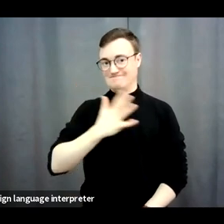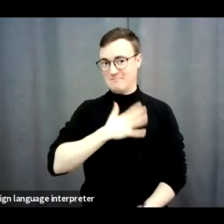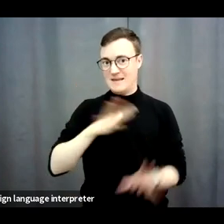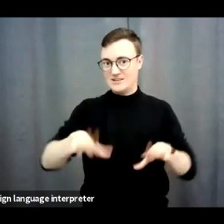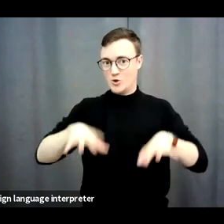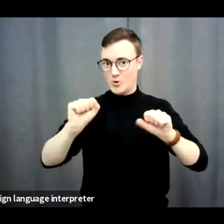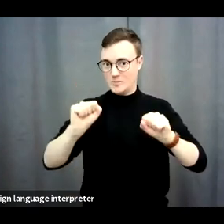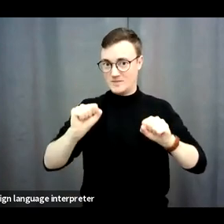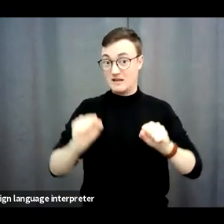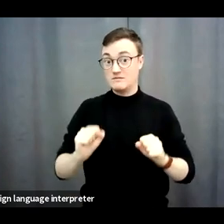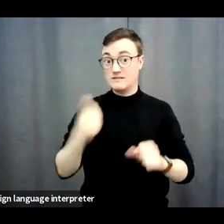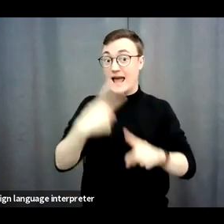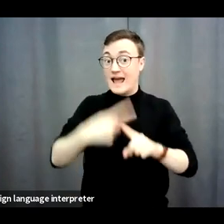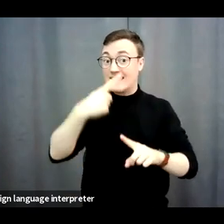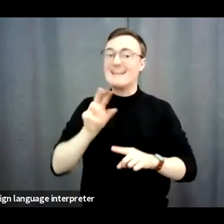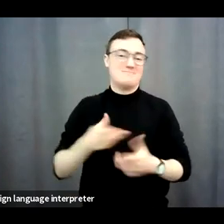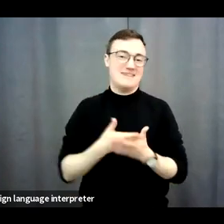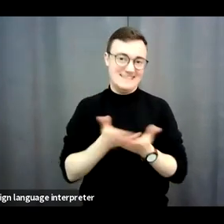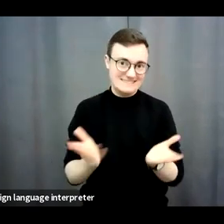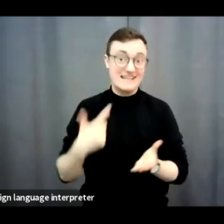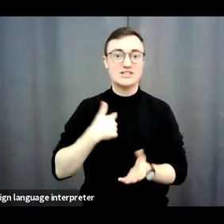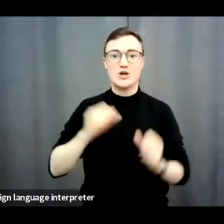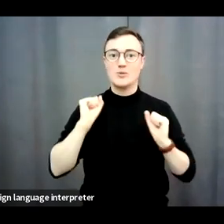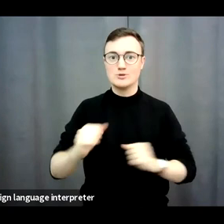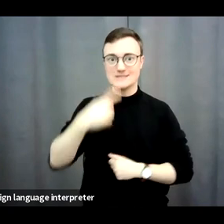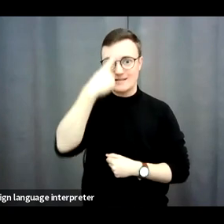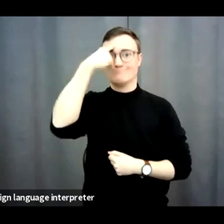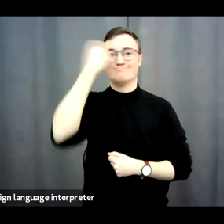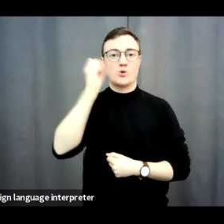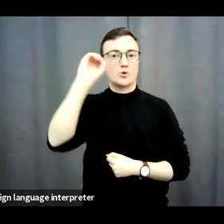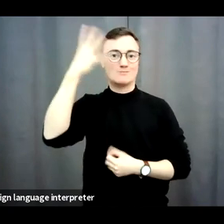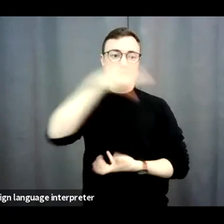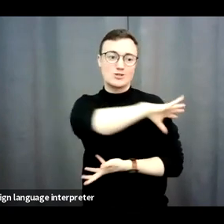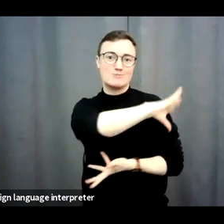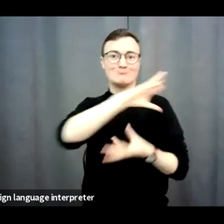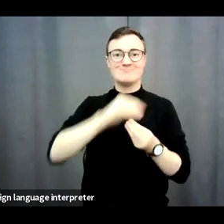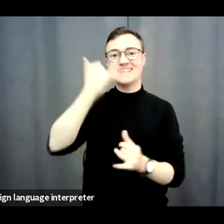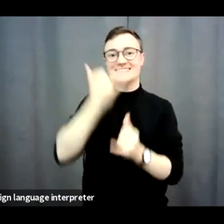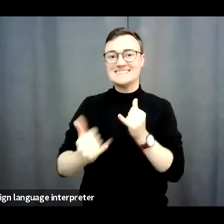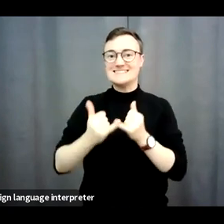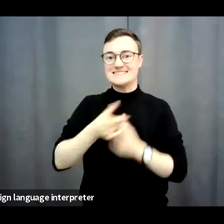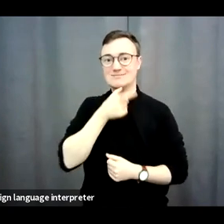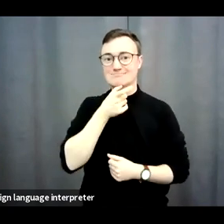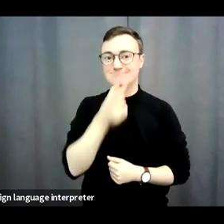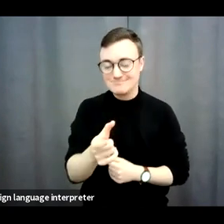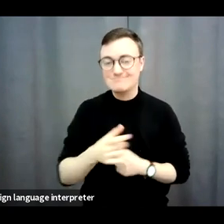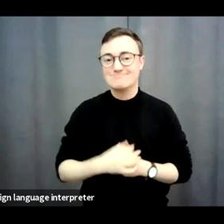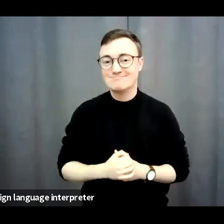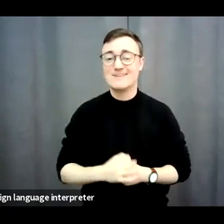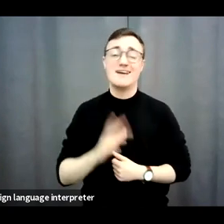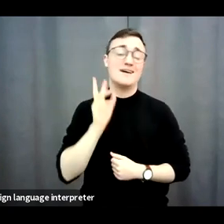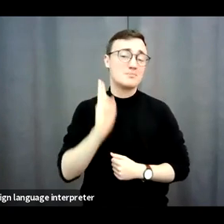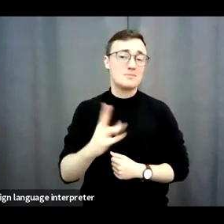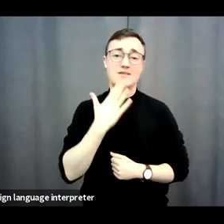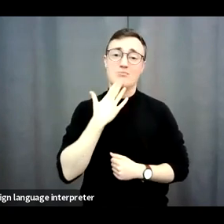It's to try and to come up with some concluding remarks. And I mean, it has been such a rich